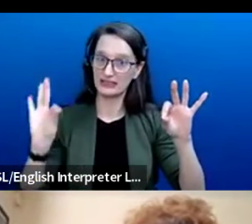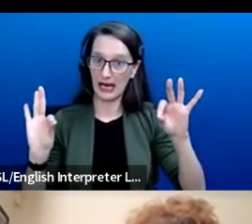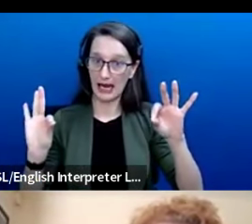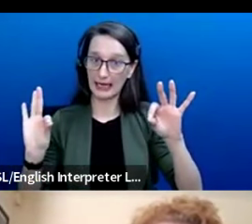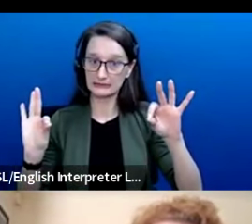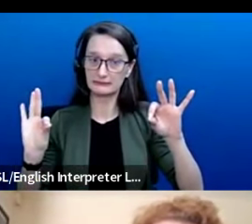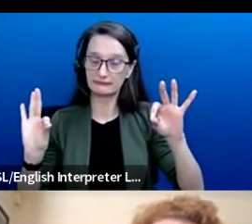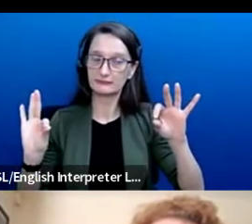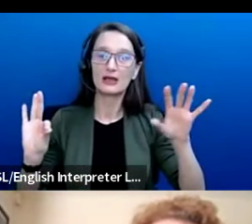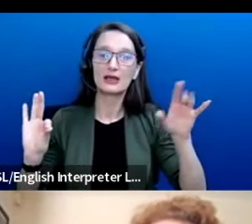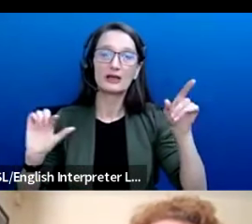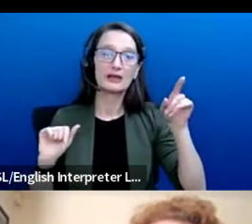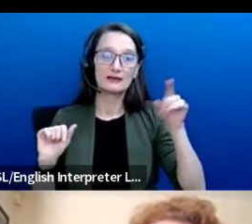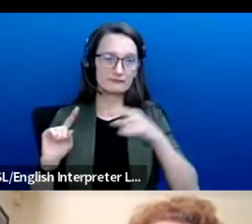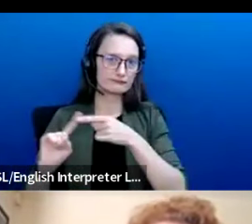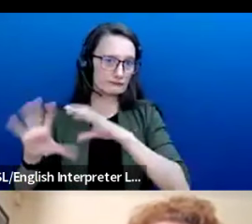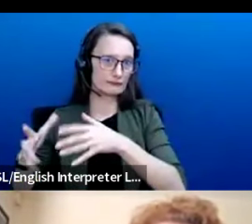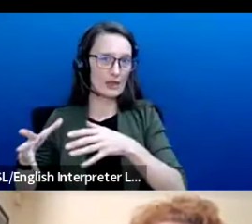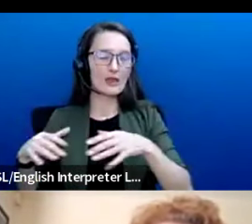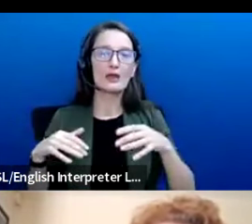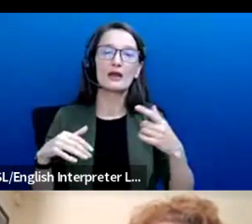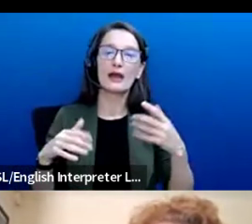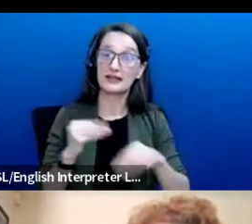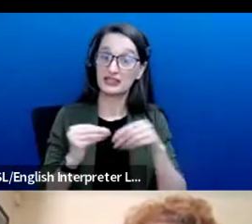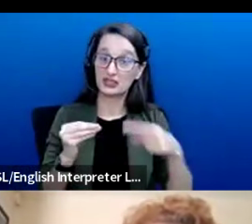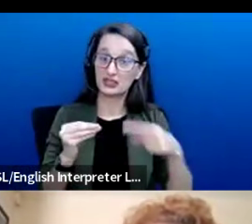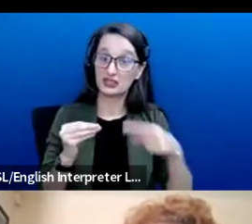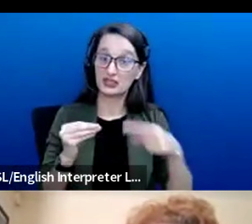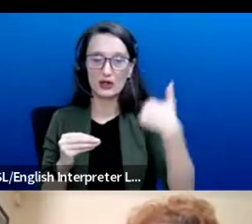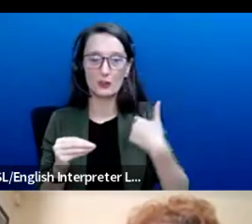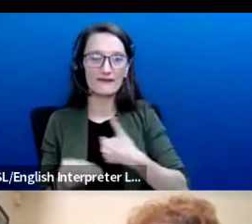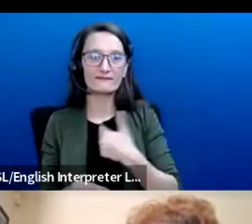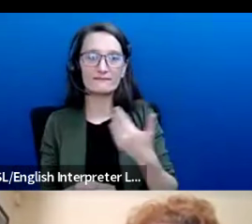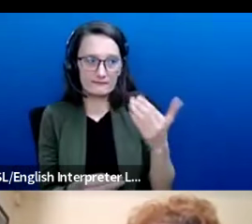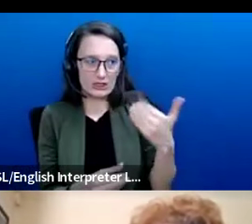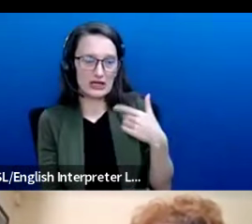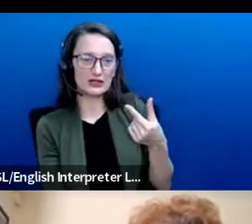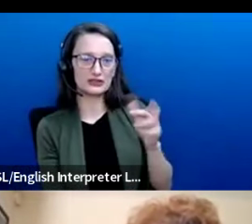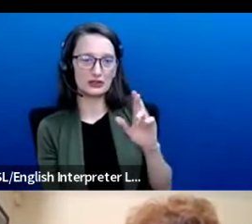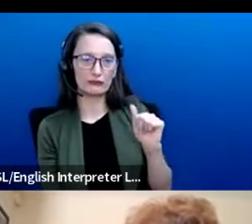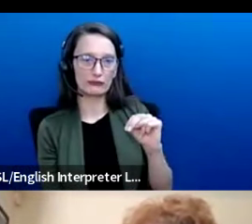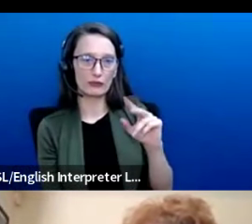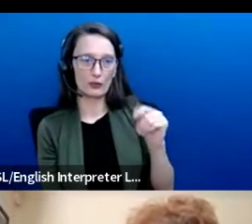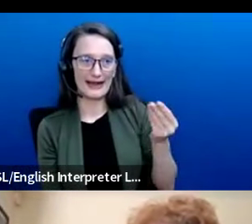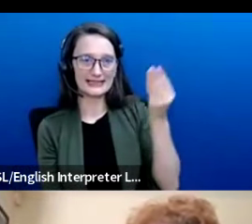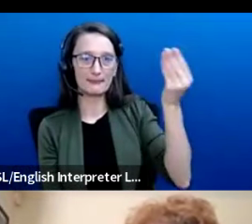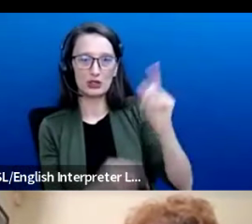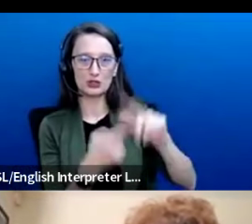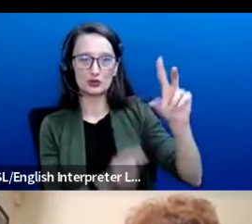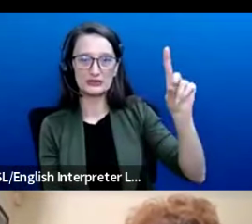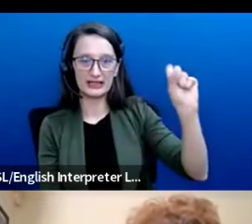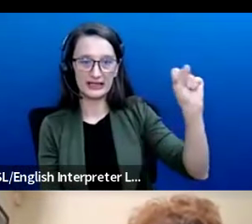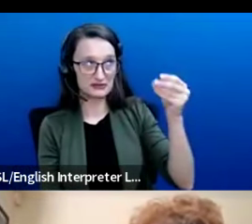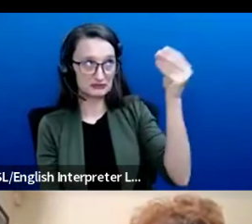Additionally, as many of you know, we did have our grants submitted to DDS. And we are